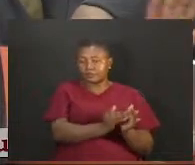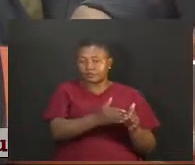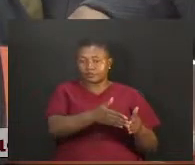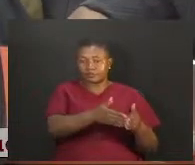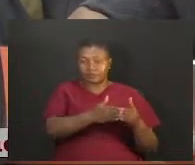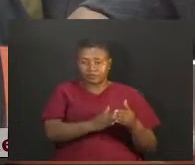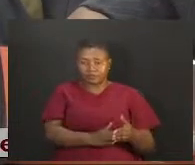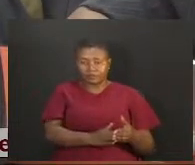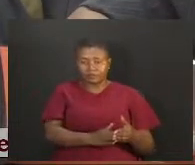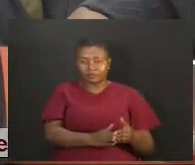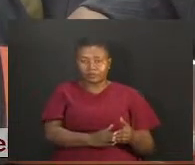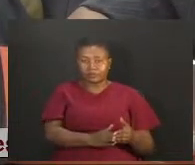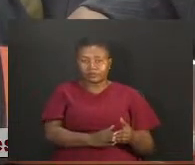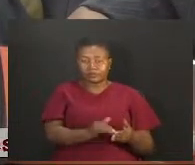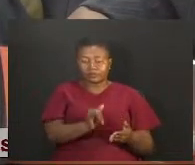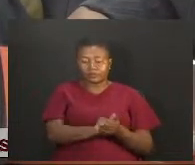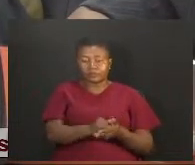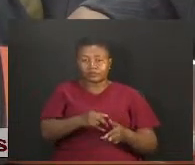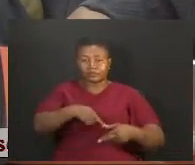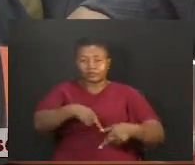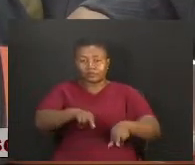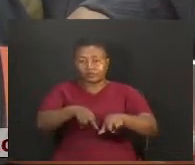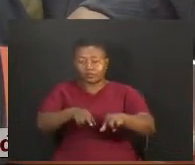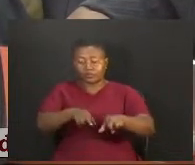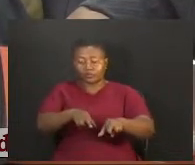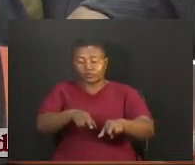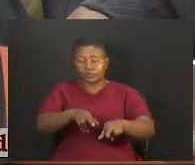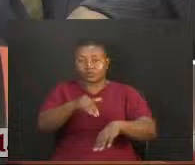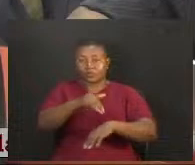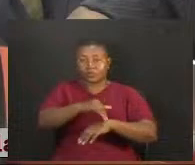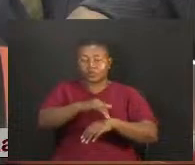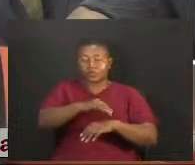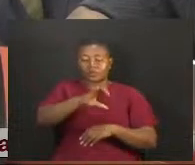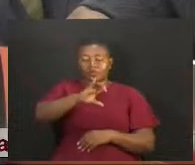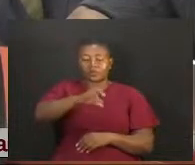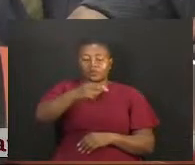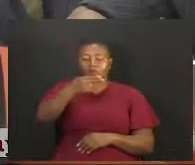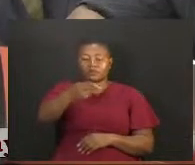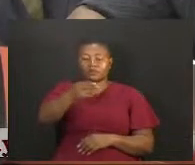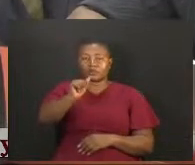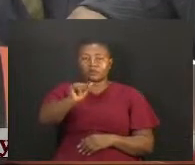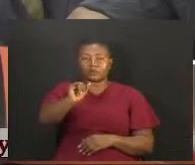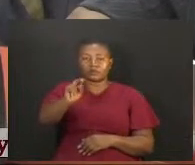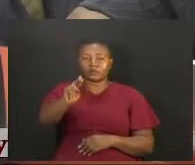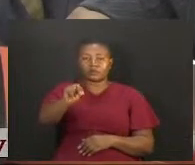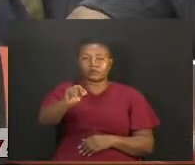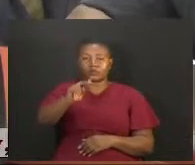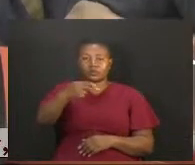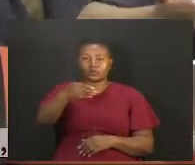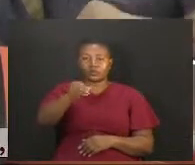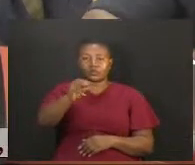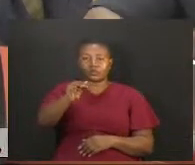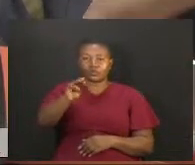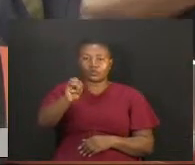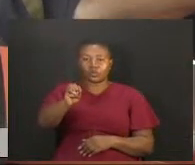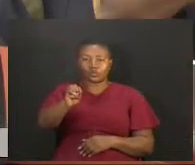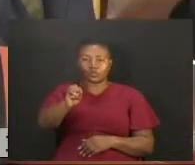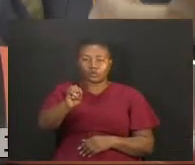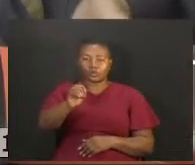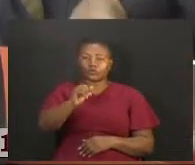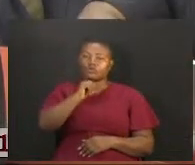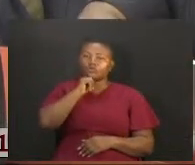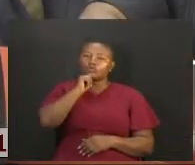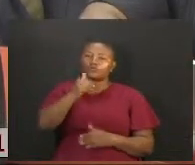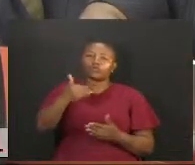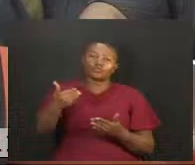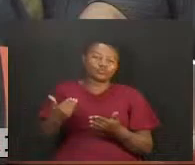road at Chain Homes that is being done is not a new project. It's not a